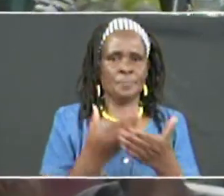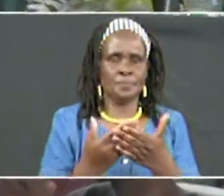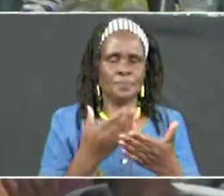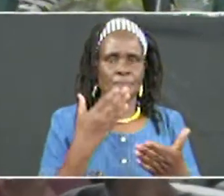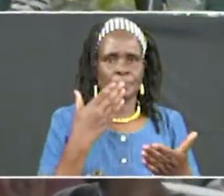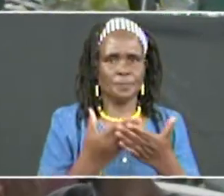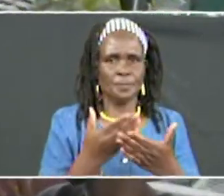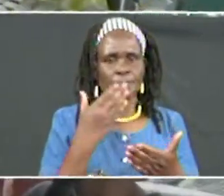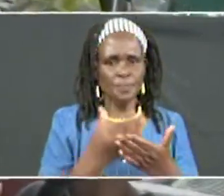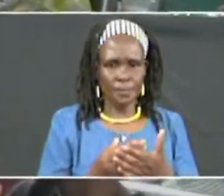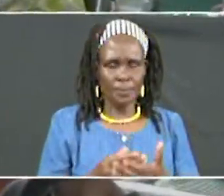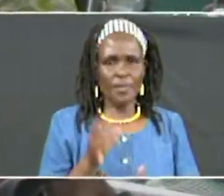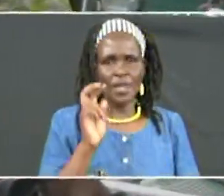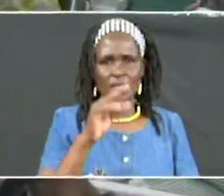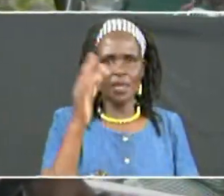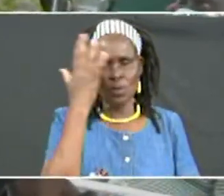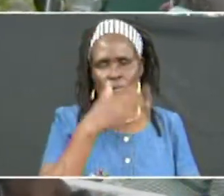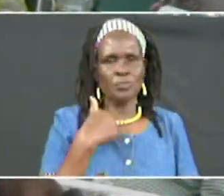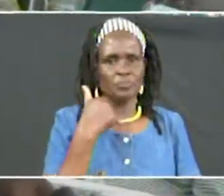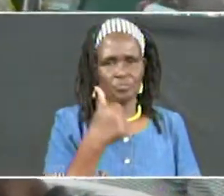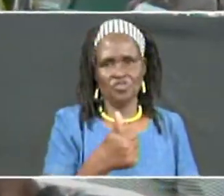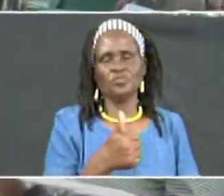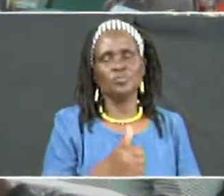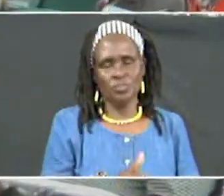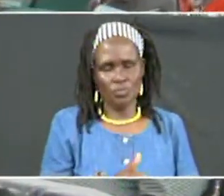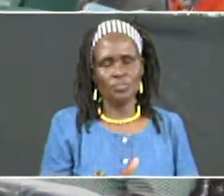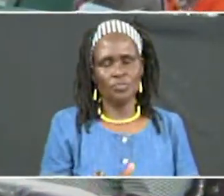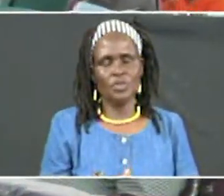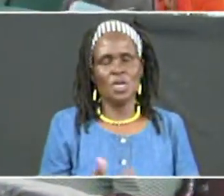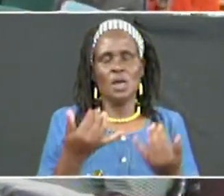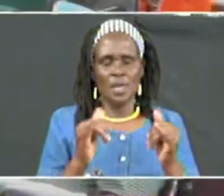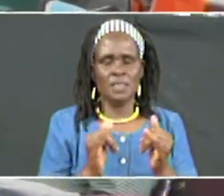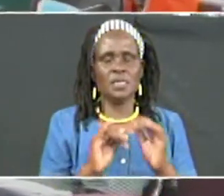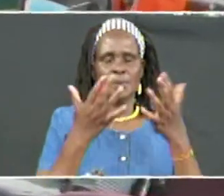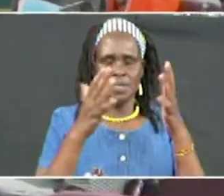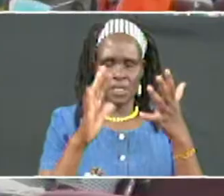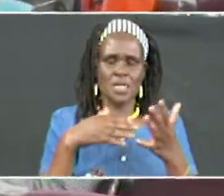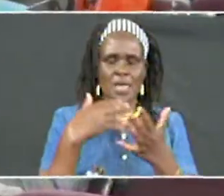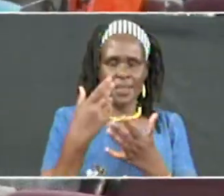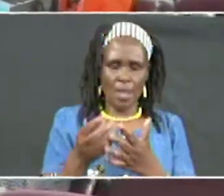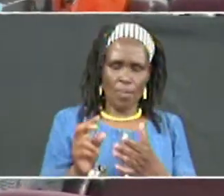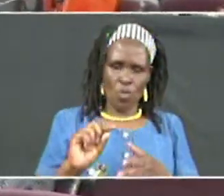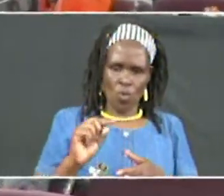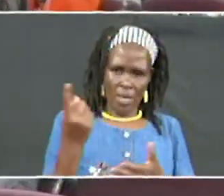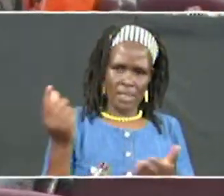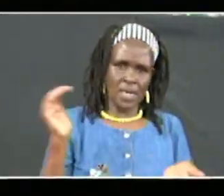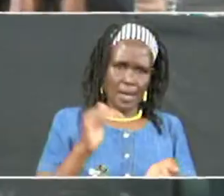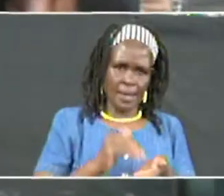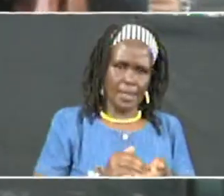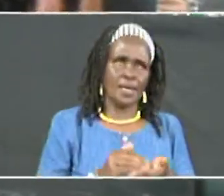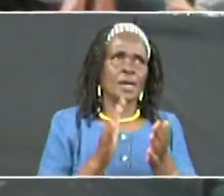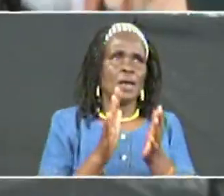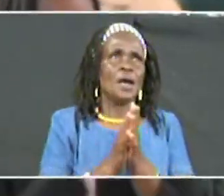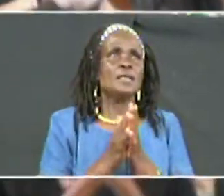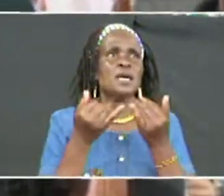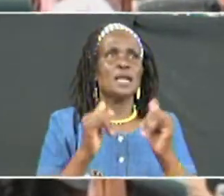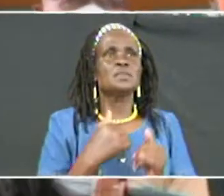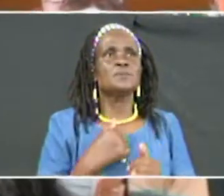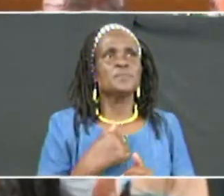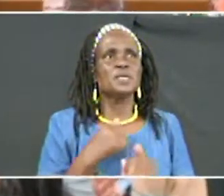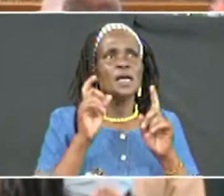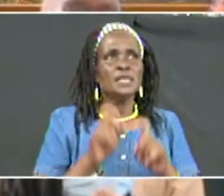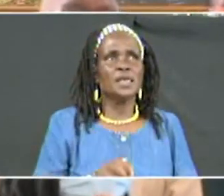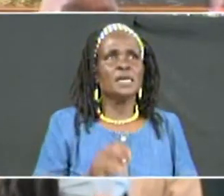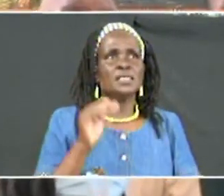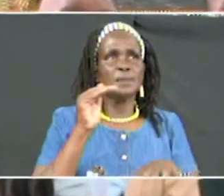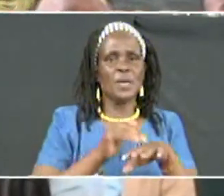they look wonderful, don't they? Come on, let's appreciate them once again. And let me just mention